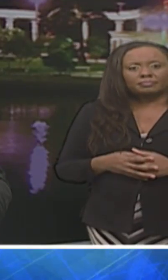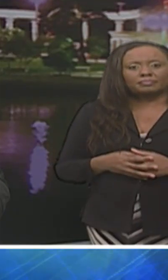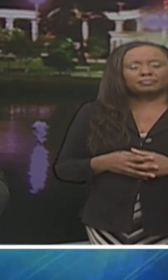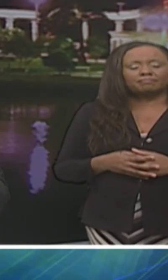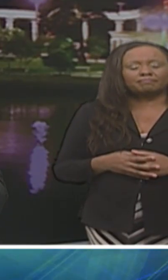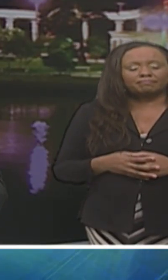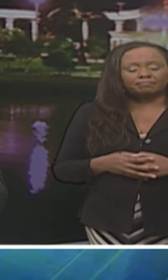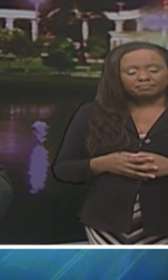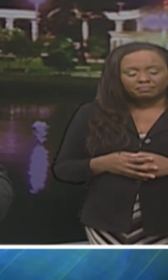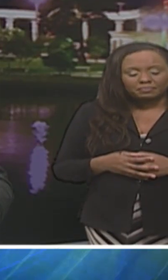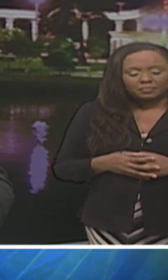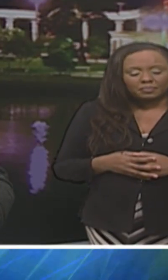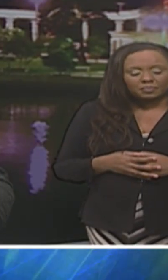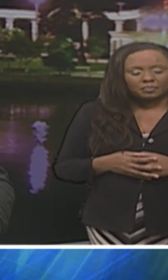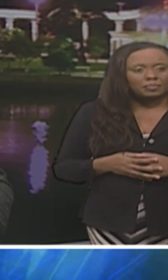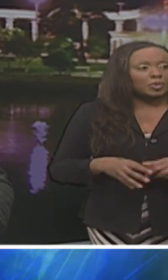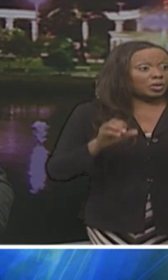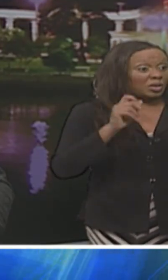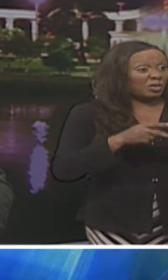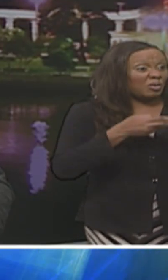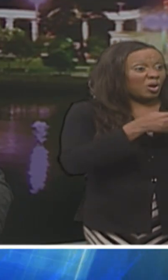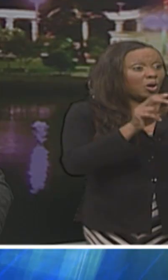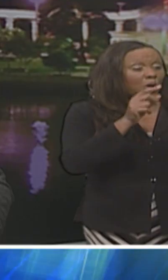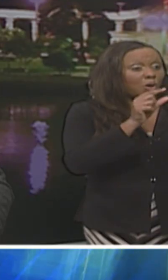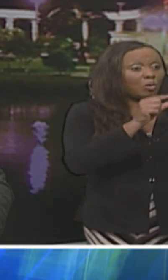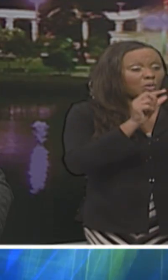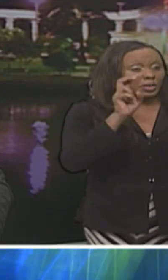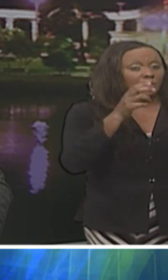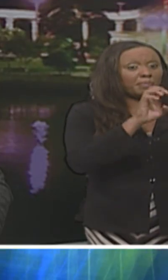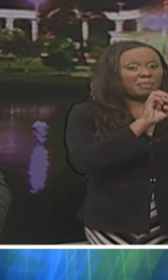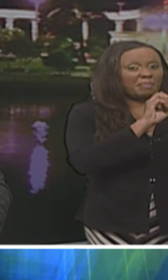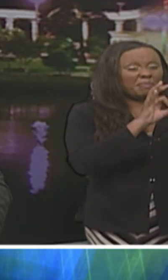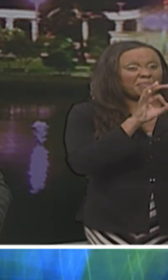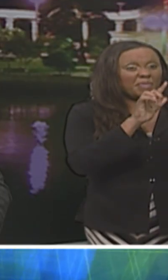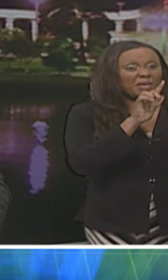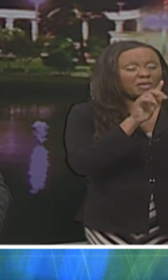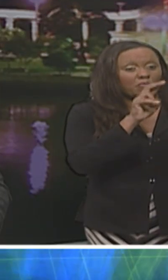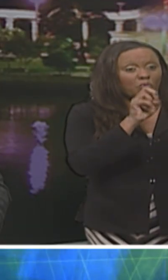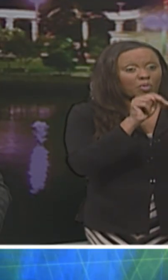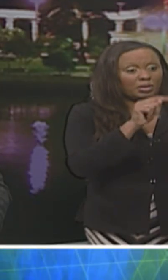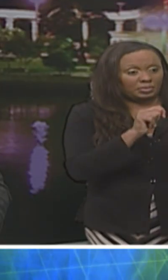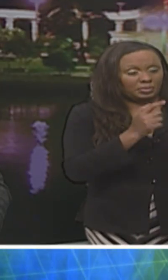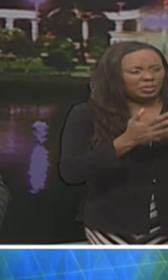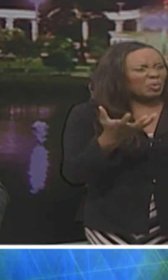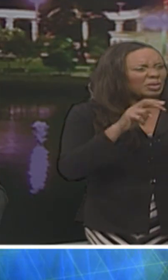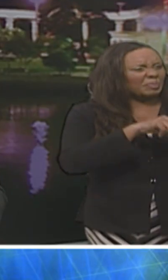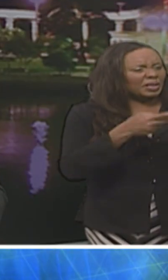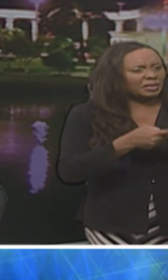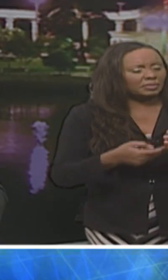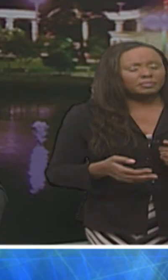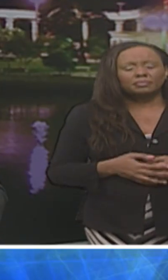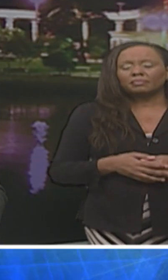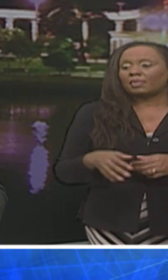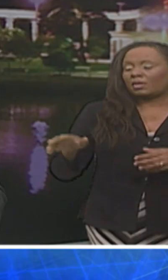being going effluent is basically the treated sewage. It comes into a plant. Basically, we filter